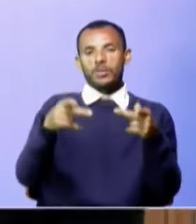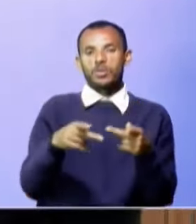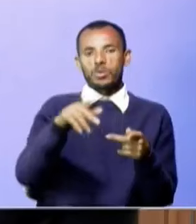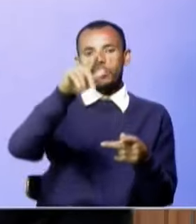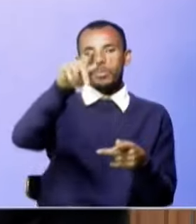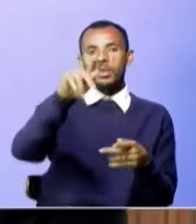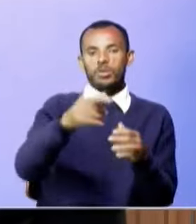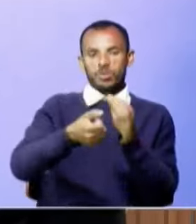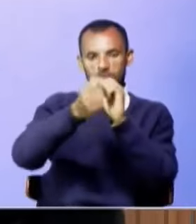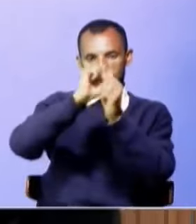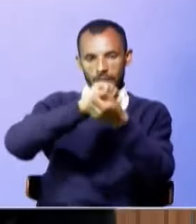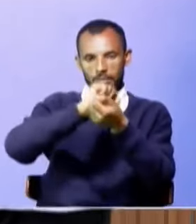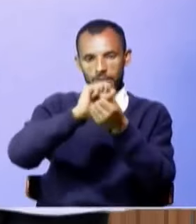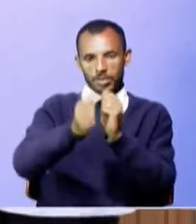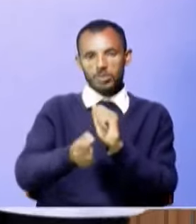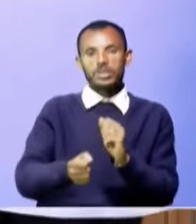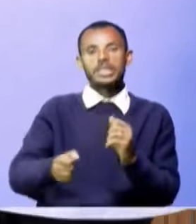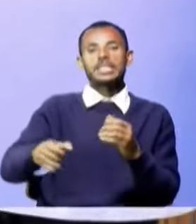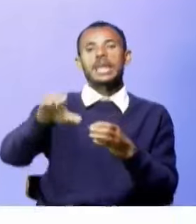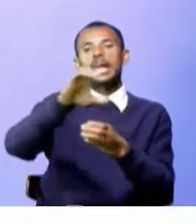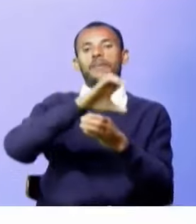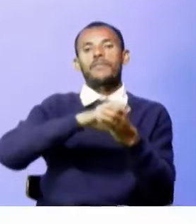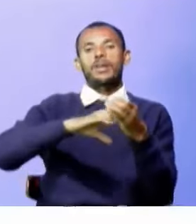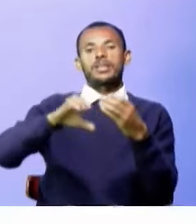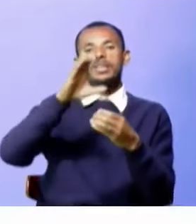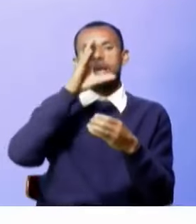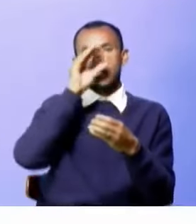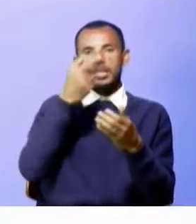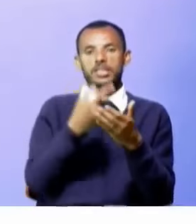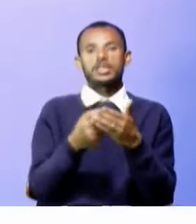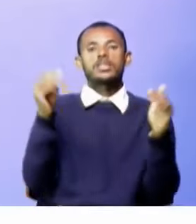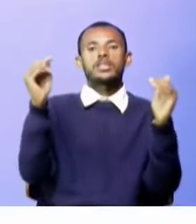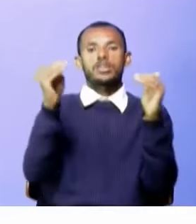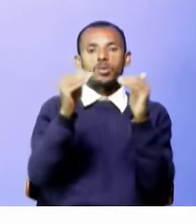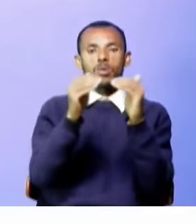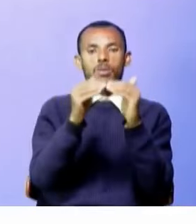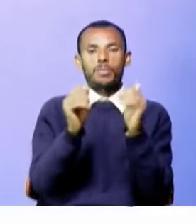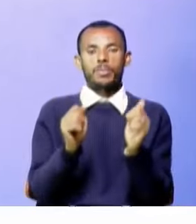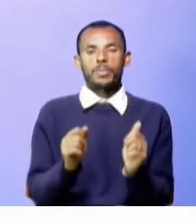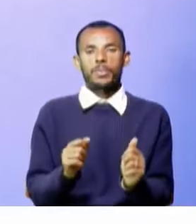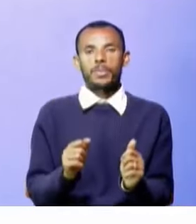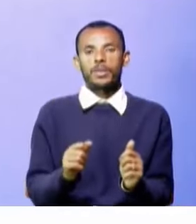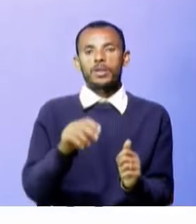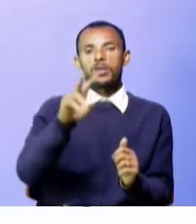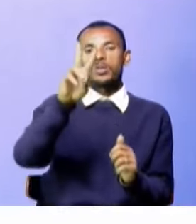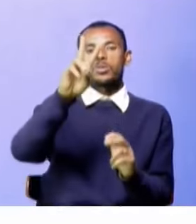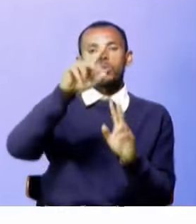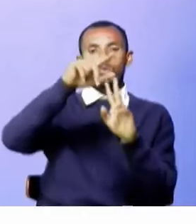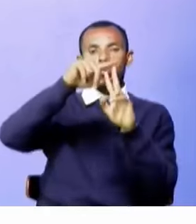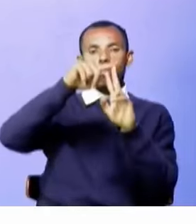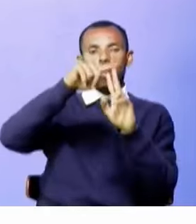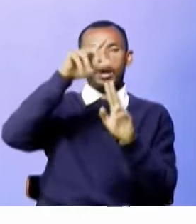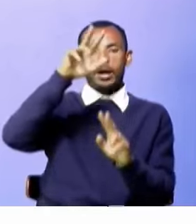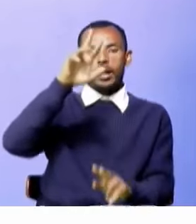you can substitute circumference, and this becomes 2 pi r